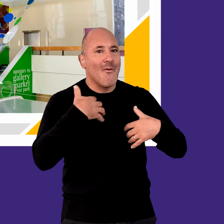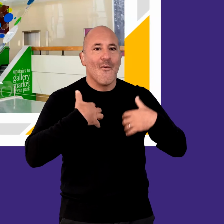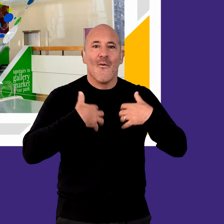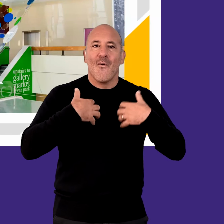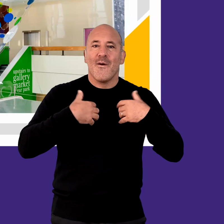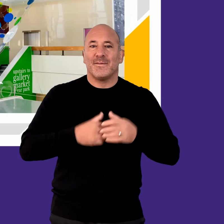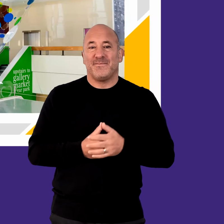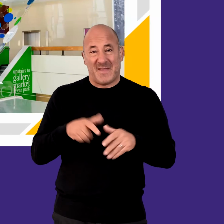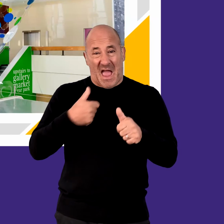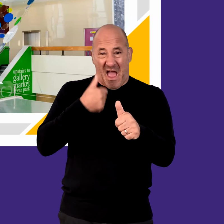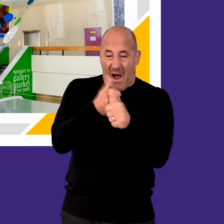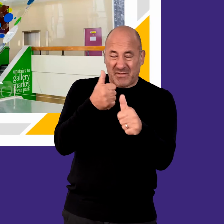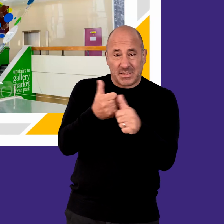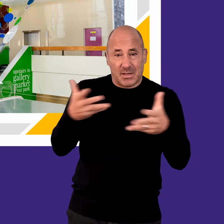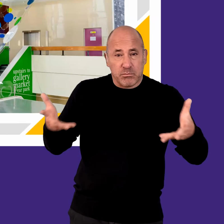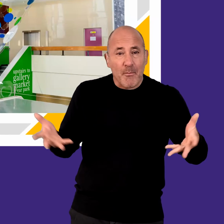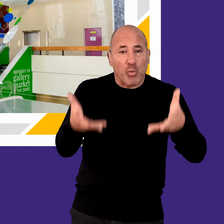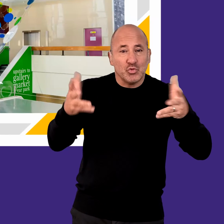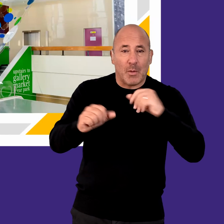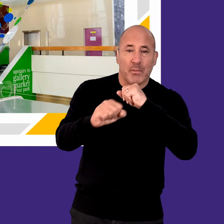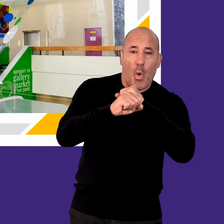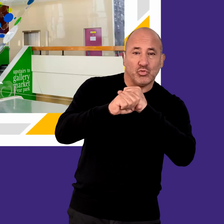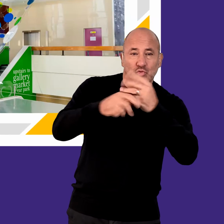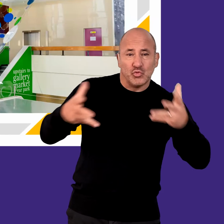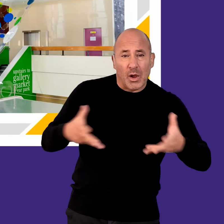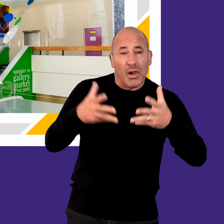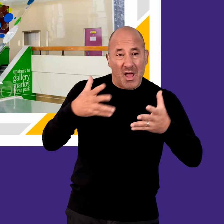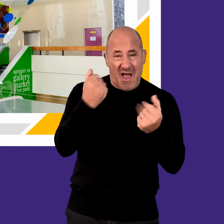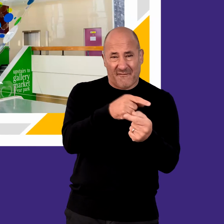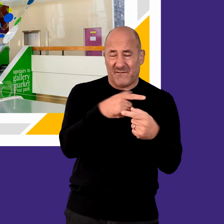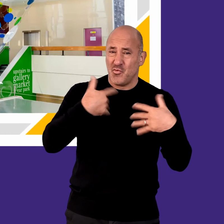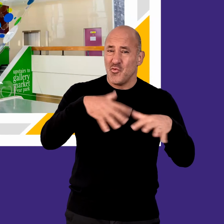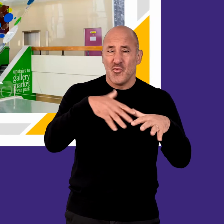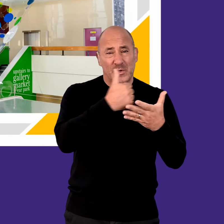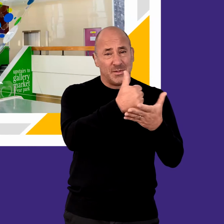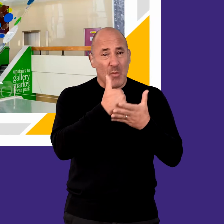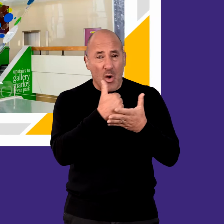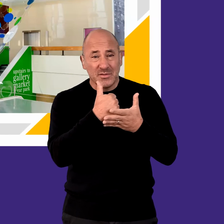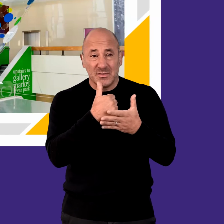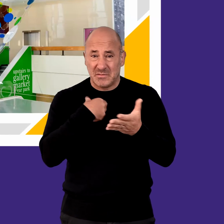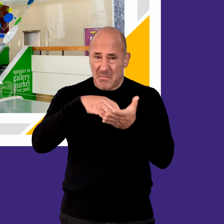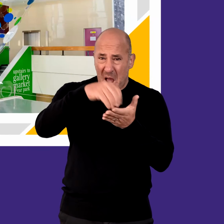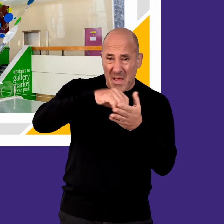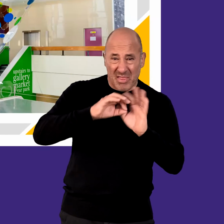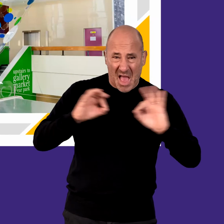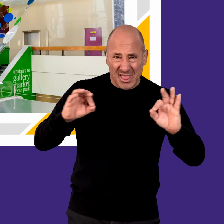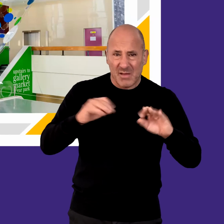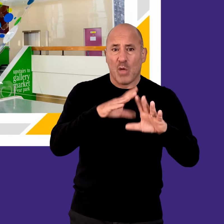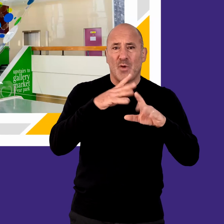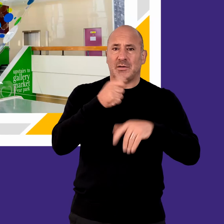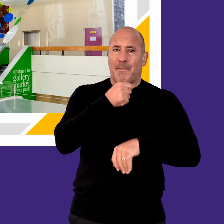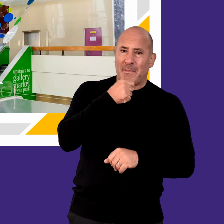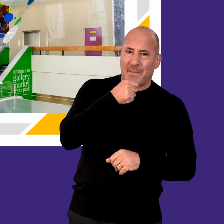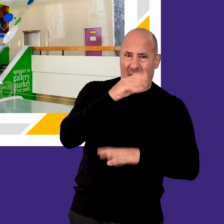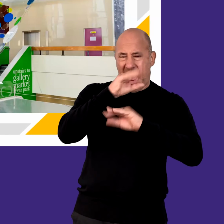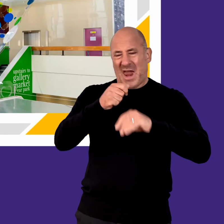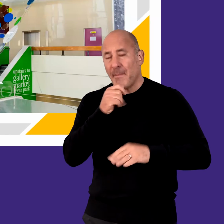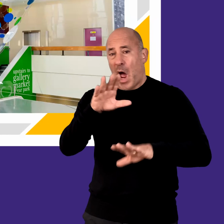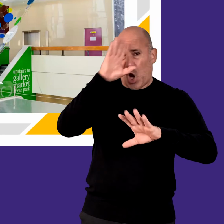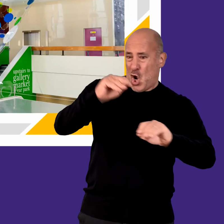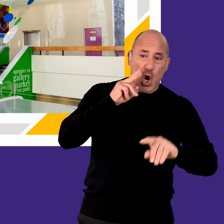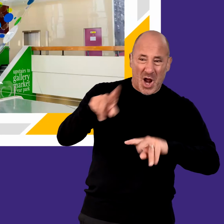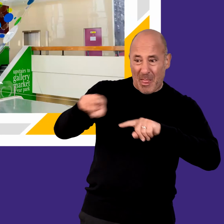shoppers. The advocacy and promotional support the centre gives us is incredible. We don't pay for any of that, but they're always giving us